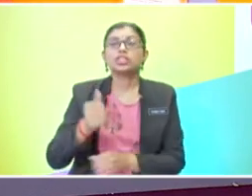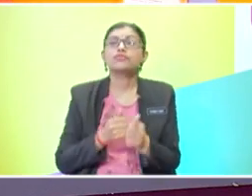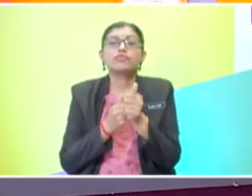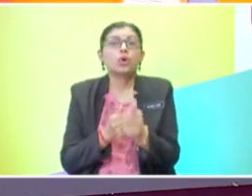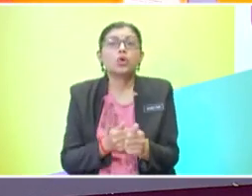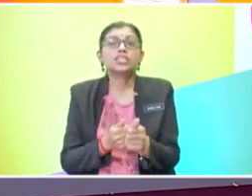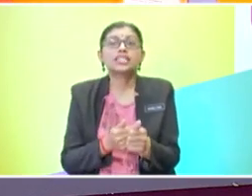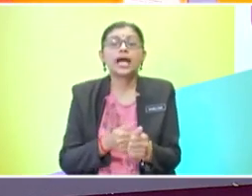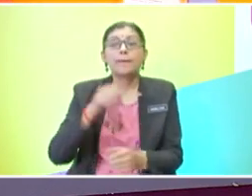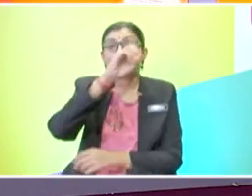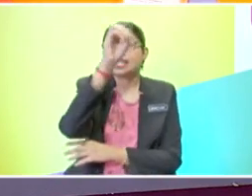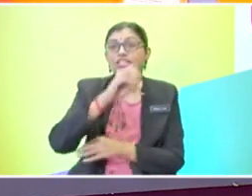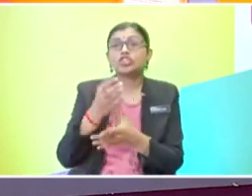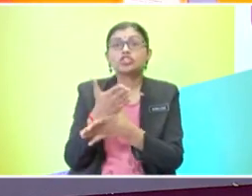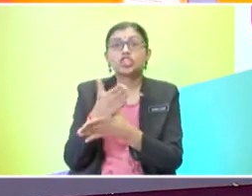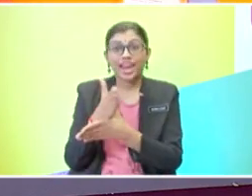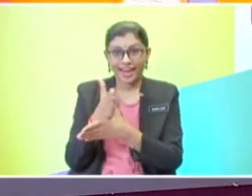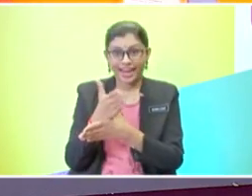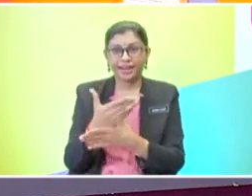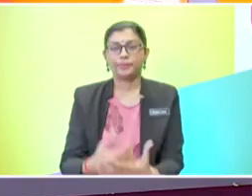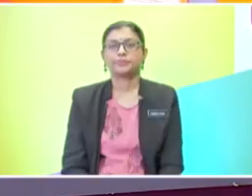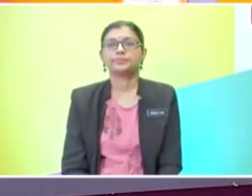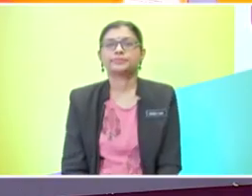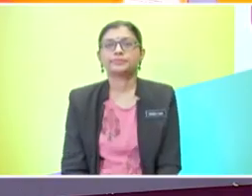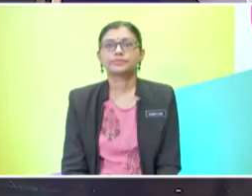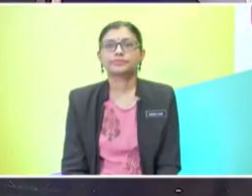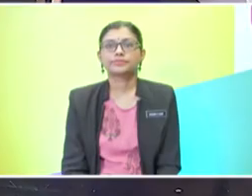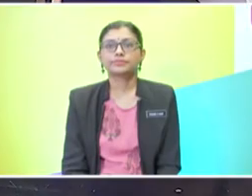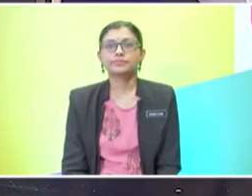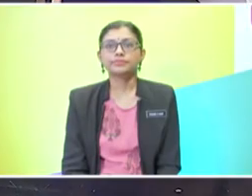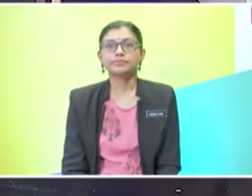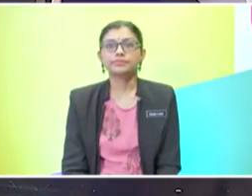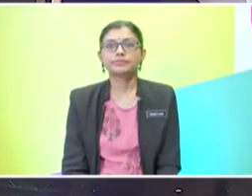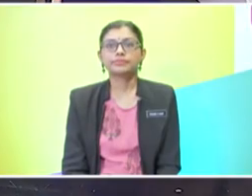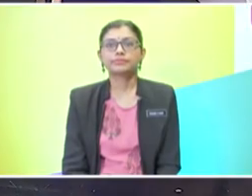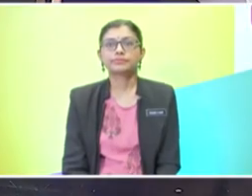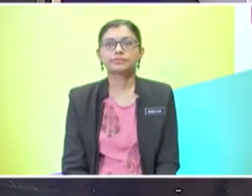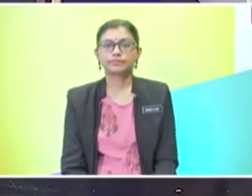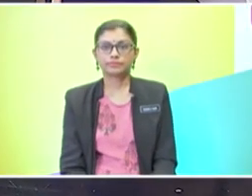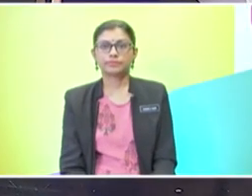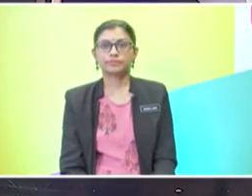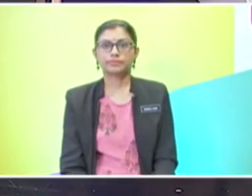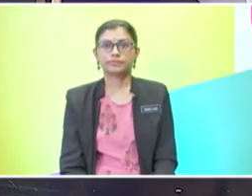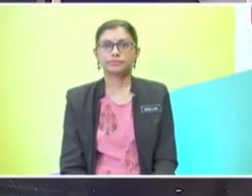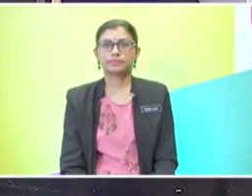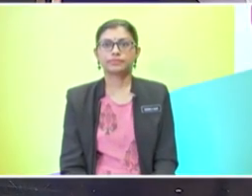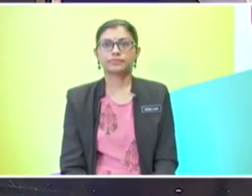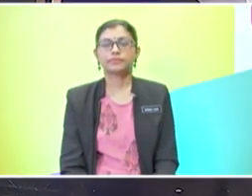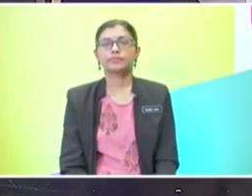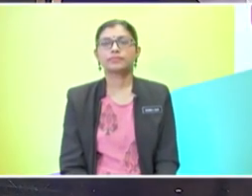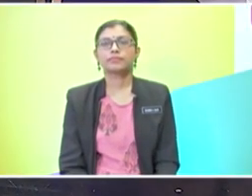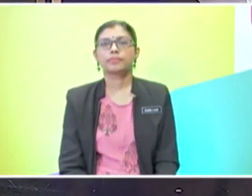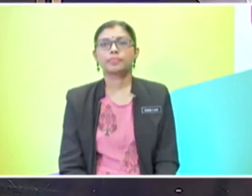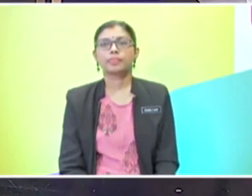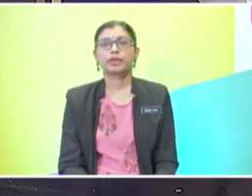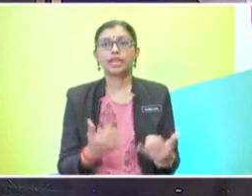means we receive higher dividends. Yes, okay, compared to the interest, dividend is higher in return. Okay, you got it? Yes. Okay. Next, we